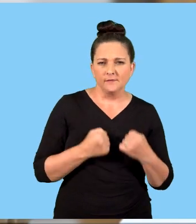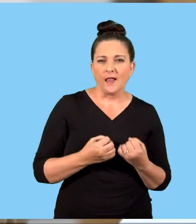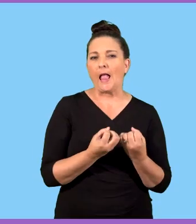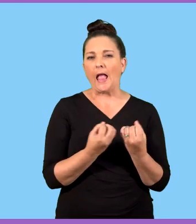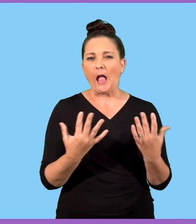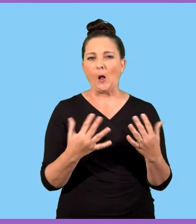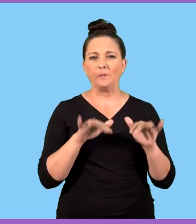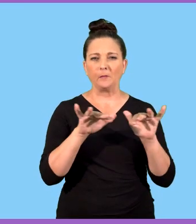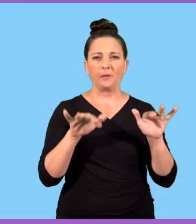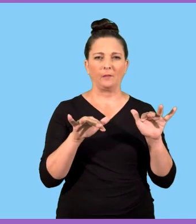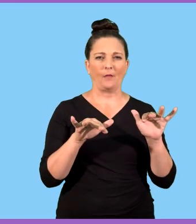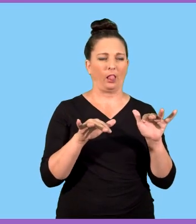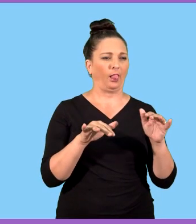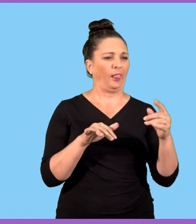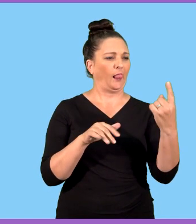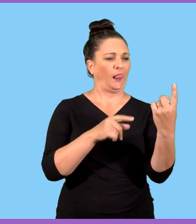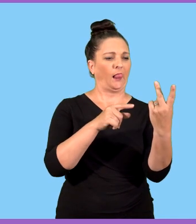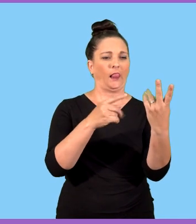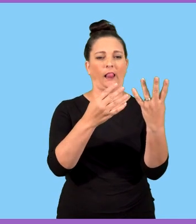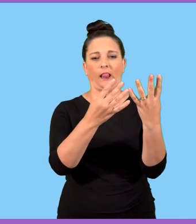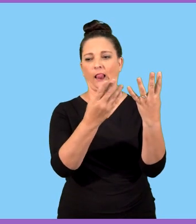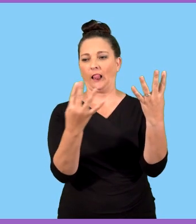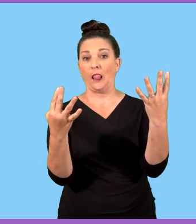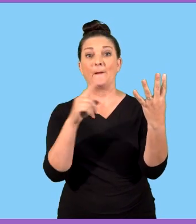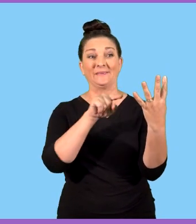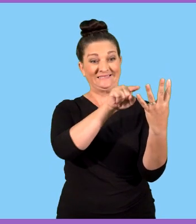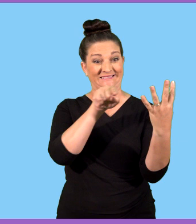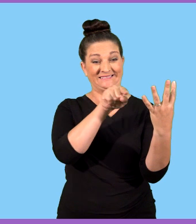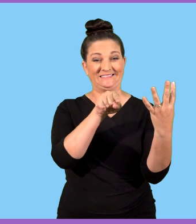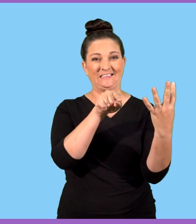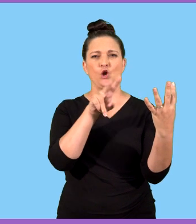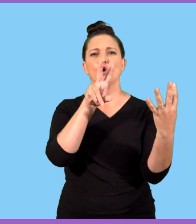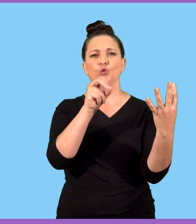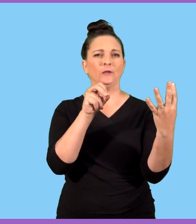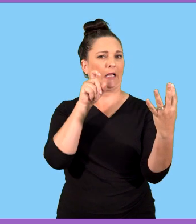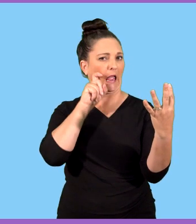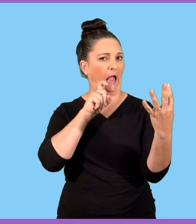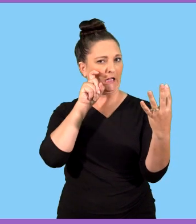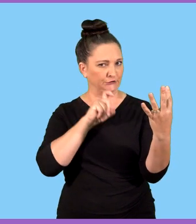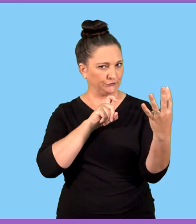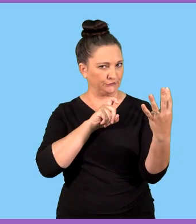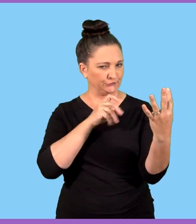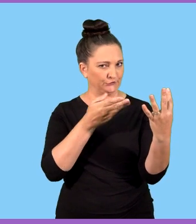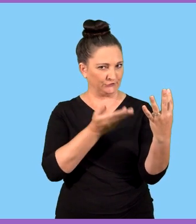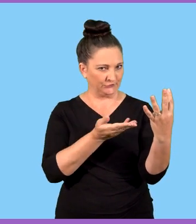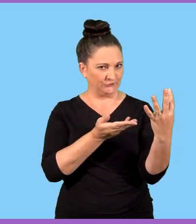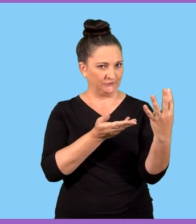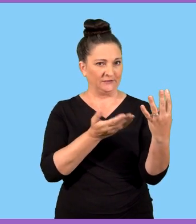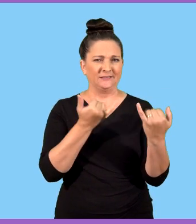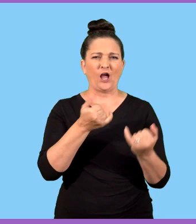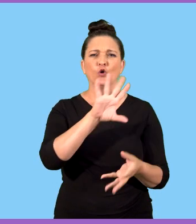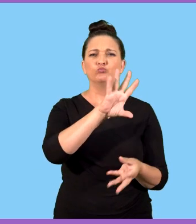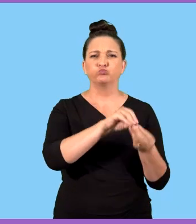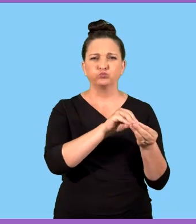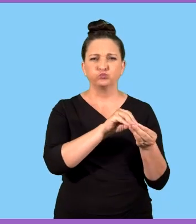marathon runners that are 20 years of age, and so on and so forth. So to find the